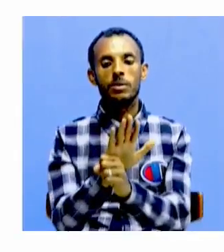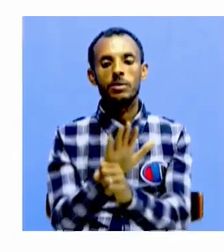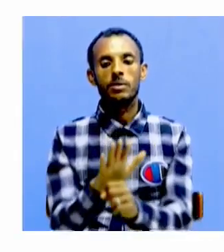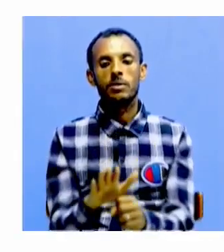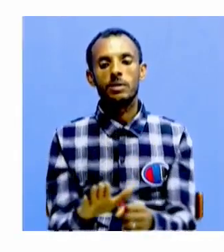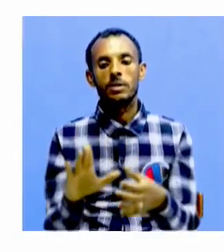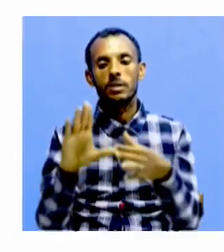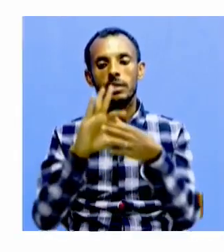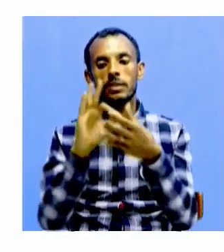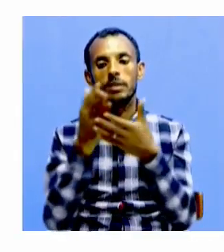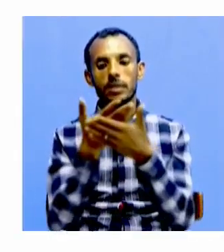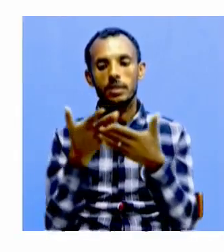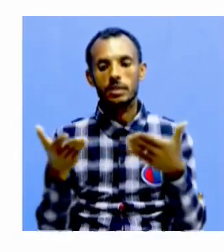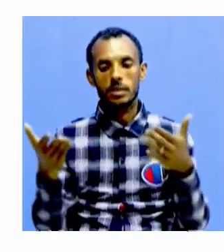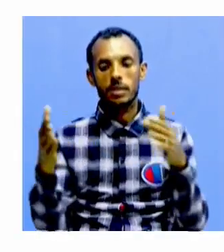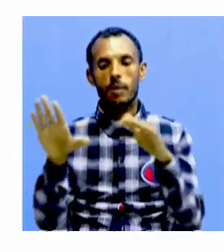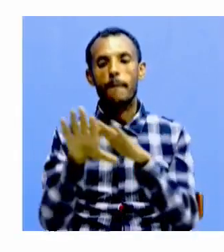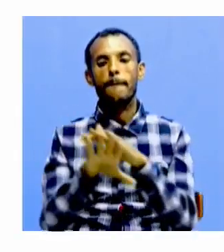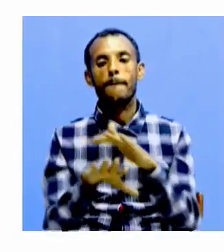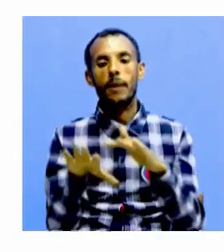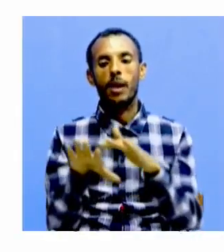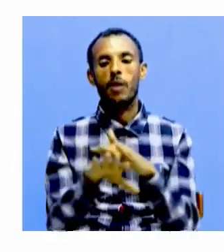the sentences below.